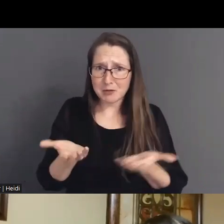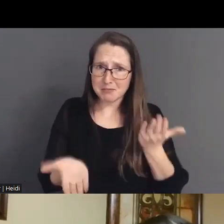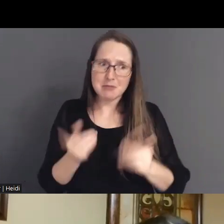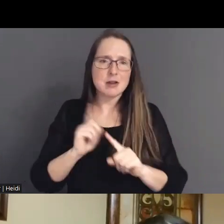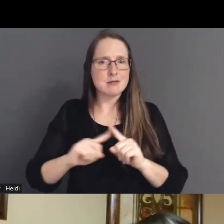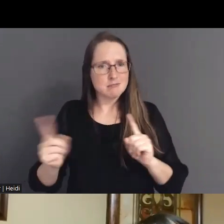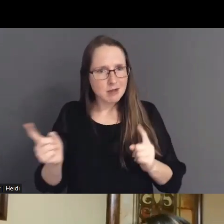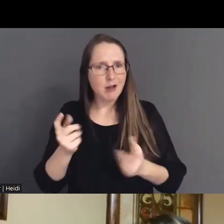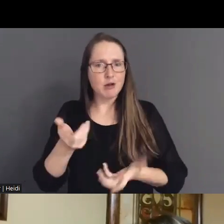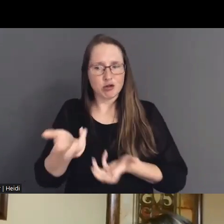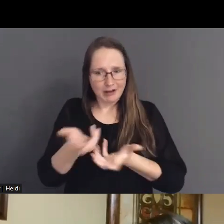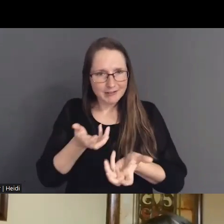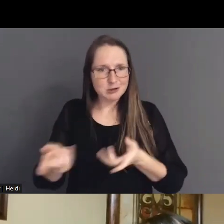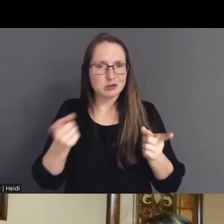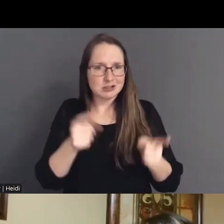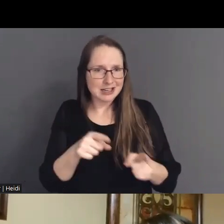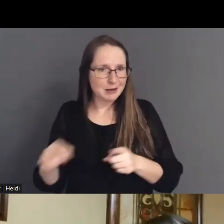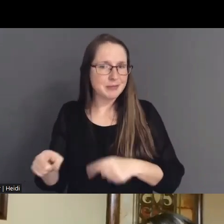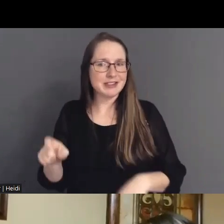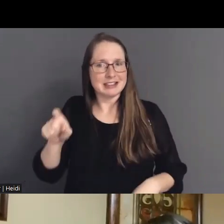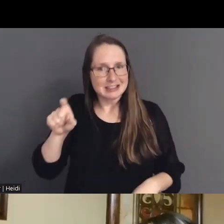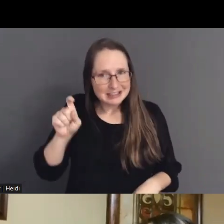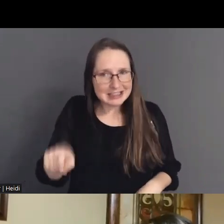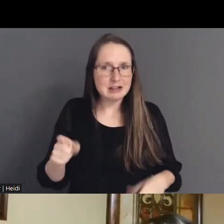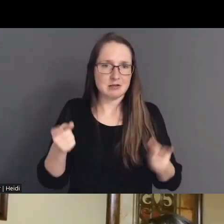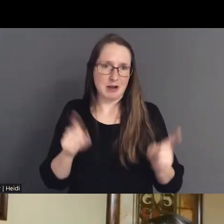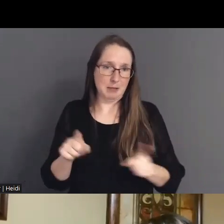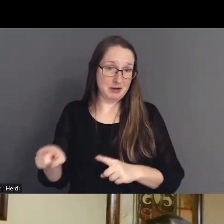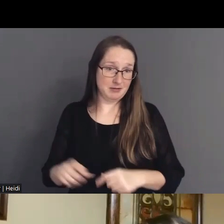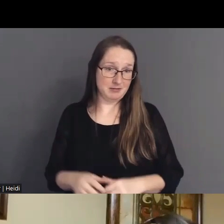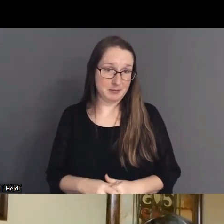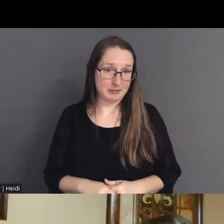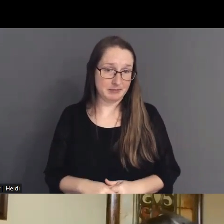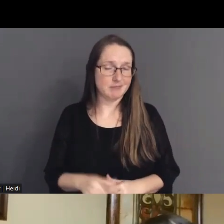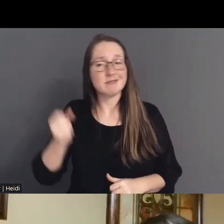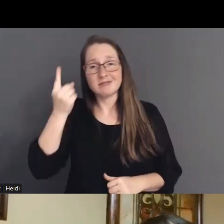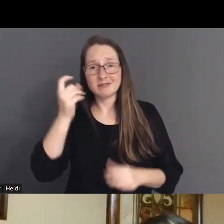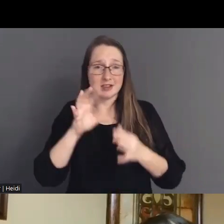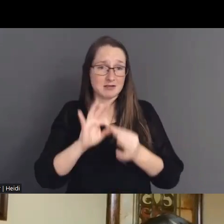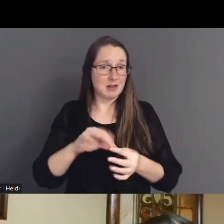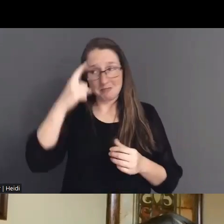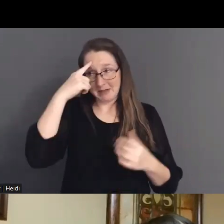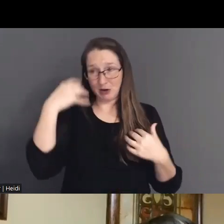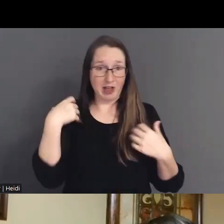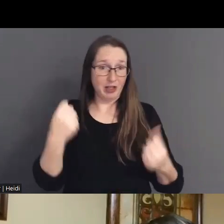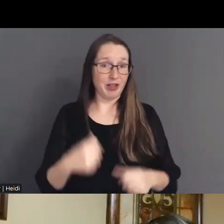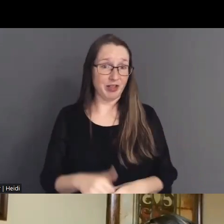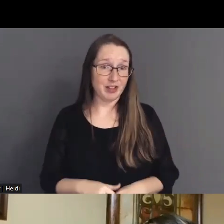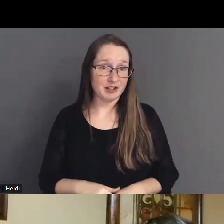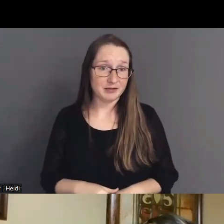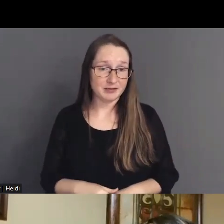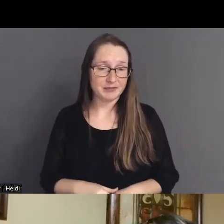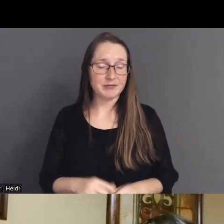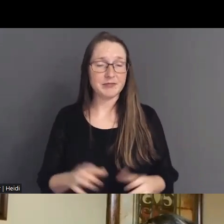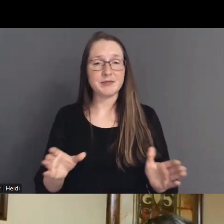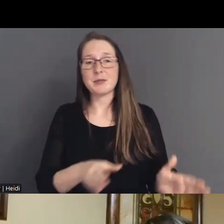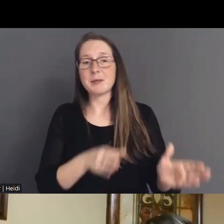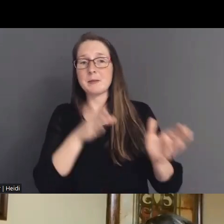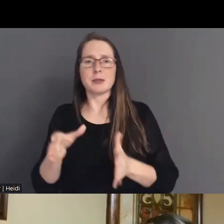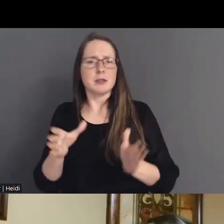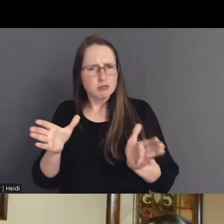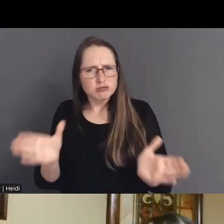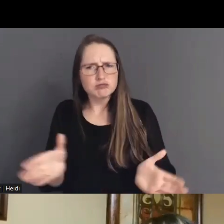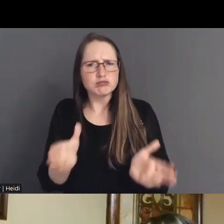they're conversations that need to be had. And it's about mental health. Then